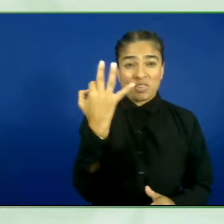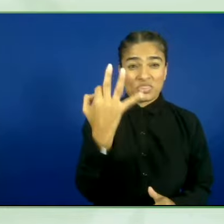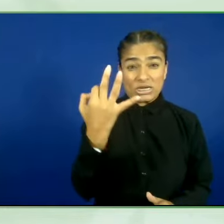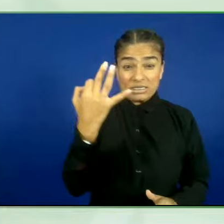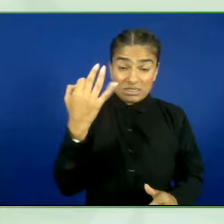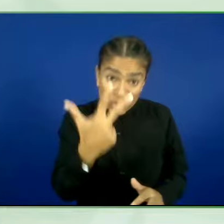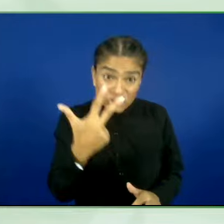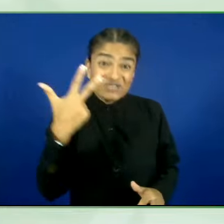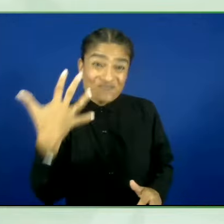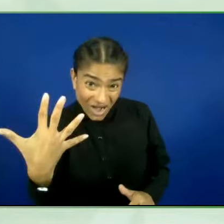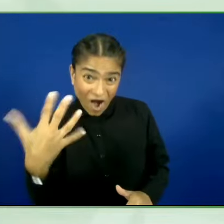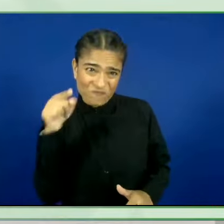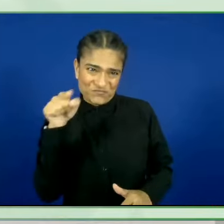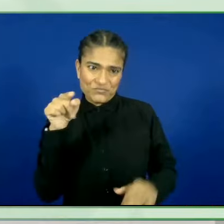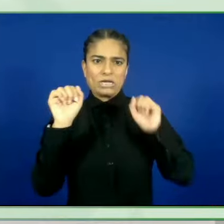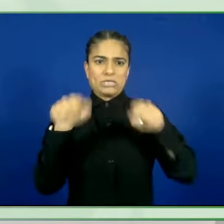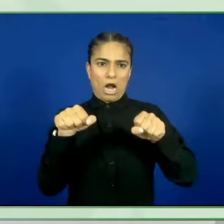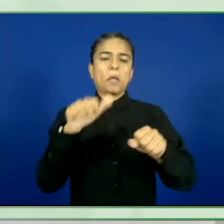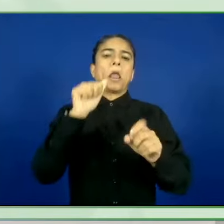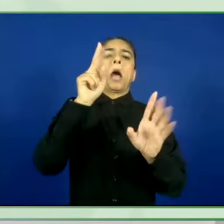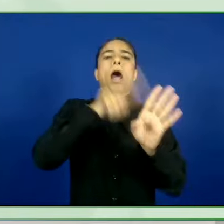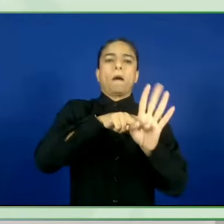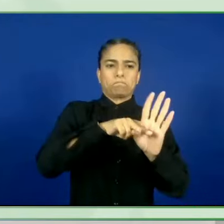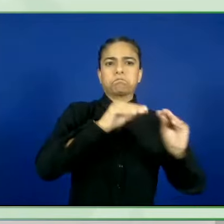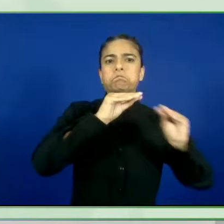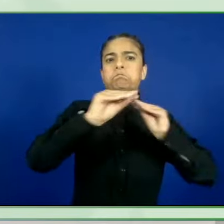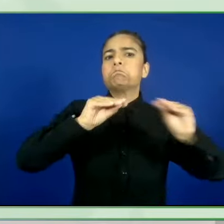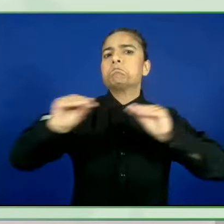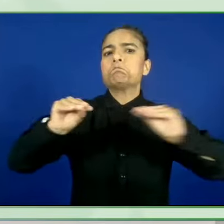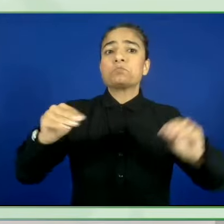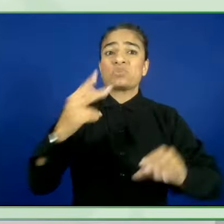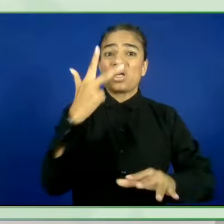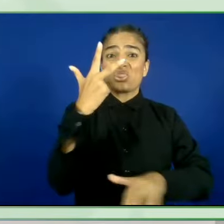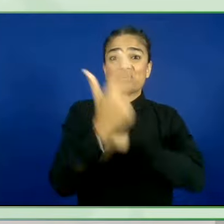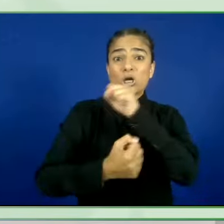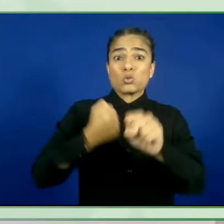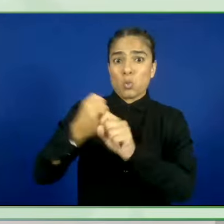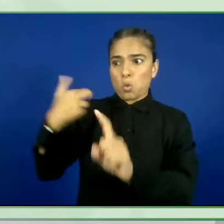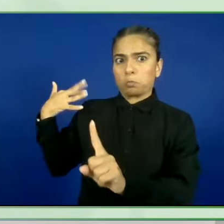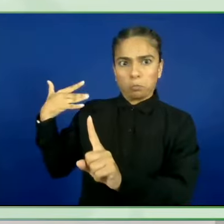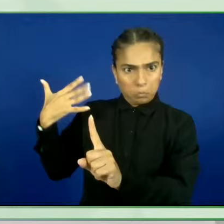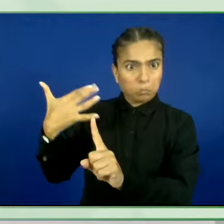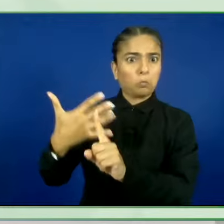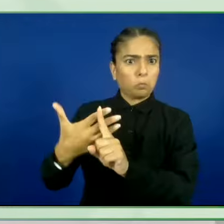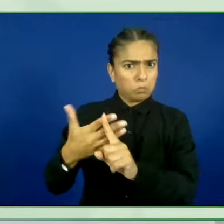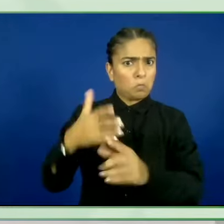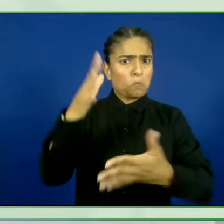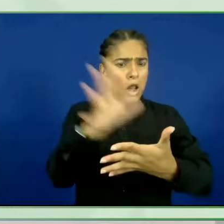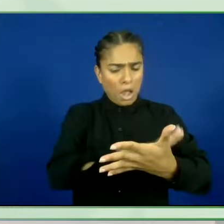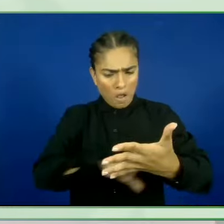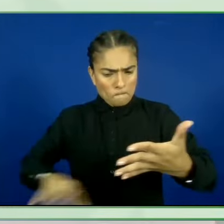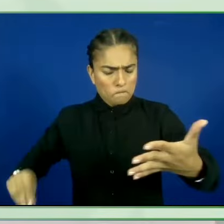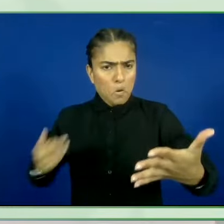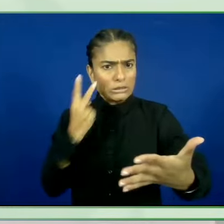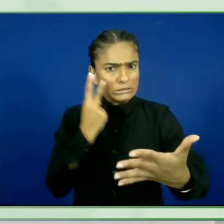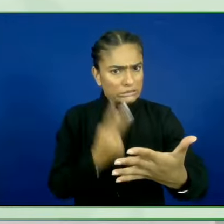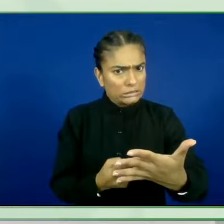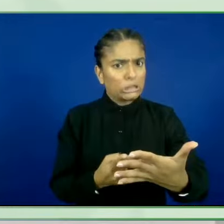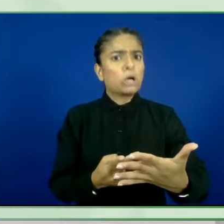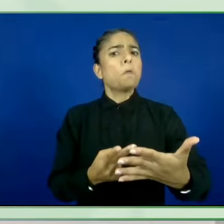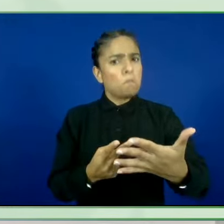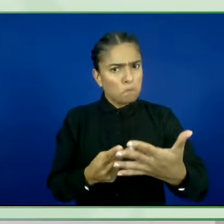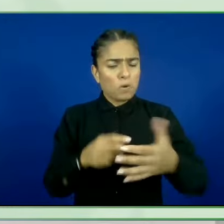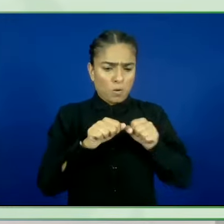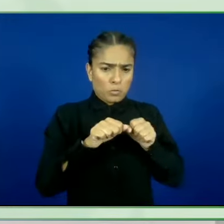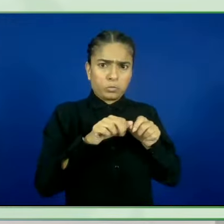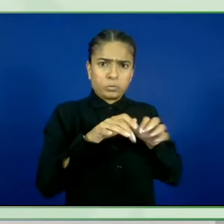you. Right. And did you roll it out in a single region first, or did you say, okay, I'm going to choose 2 or